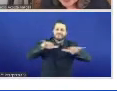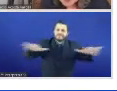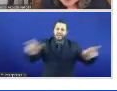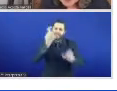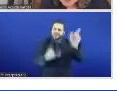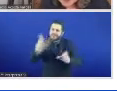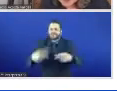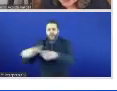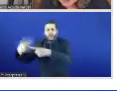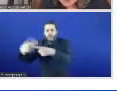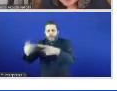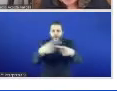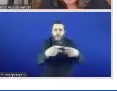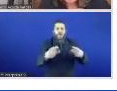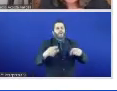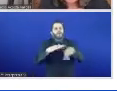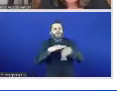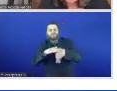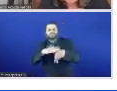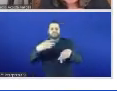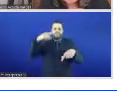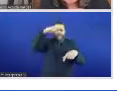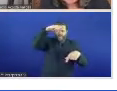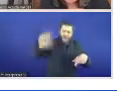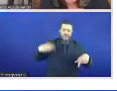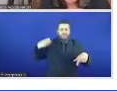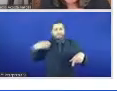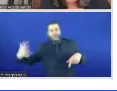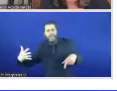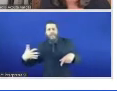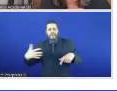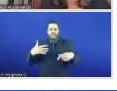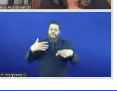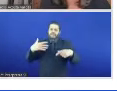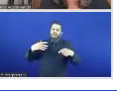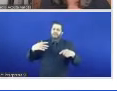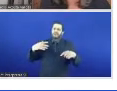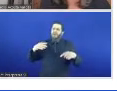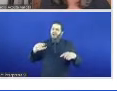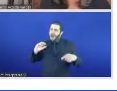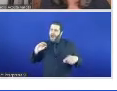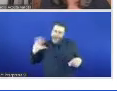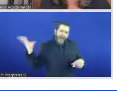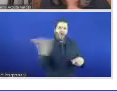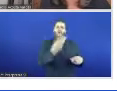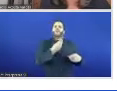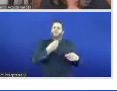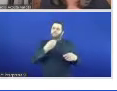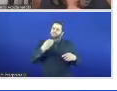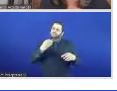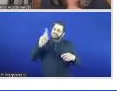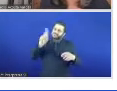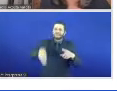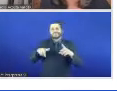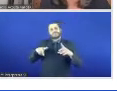women, women of color, black women, et cetera, has actually brought the threat of backlash against human rights that